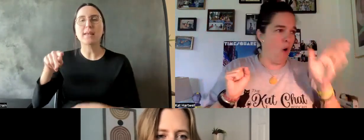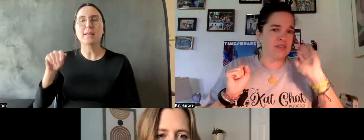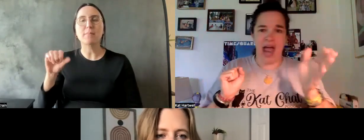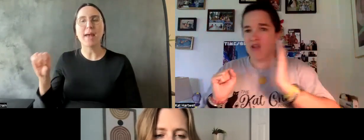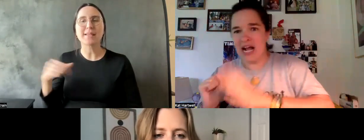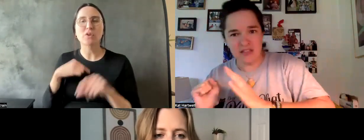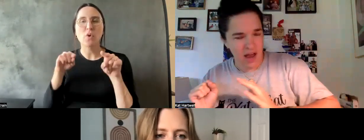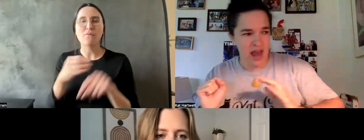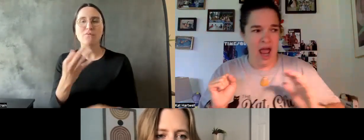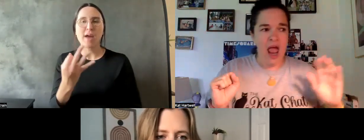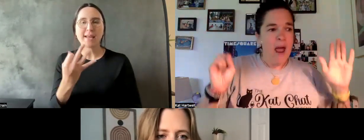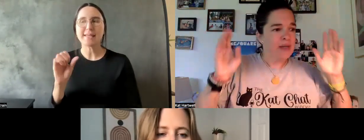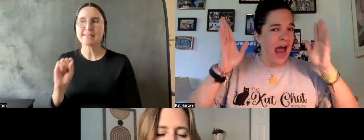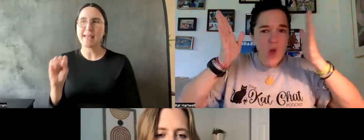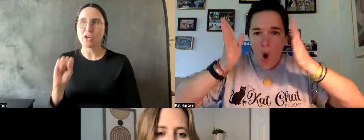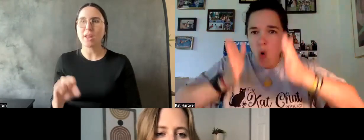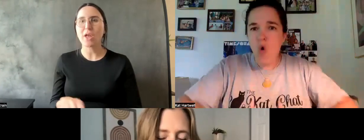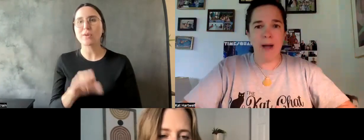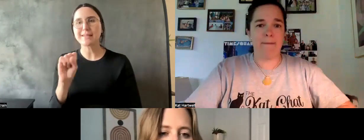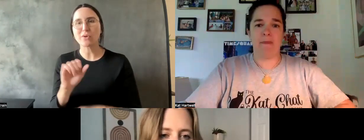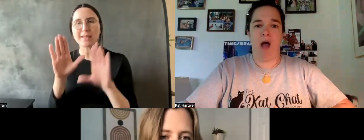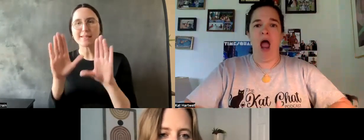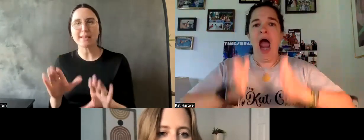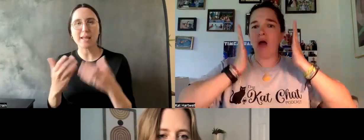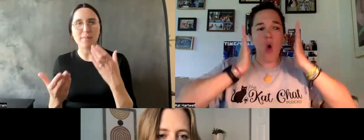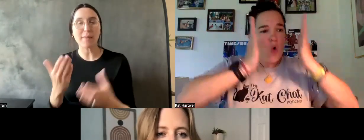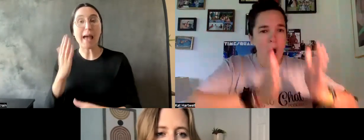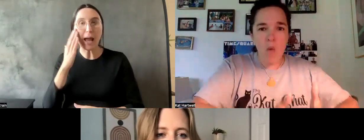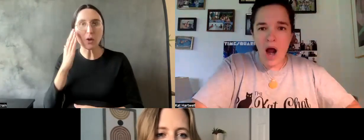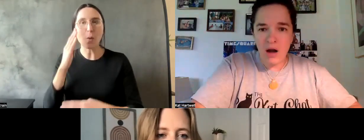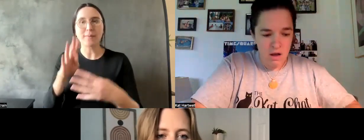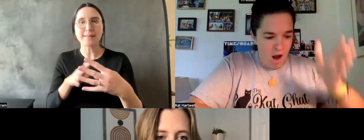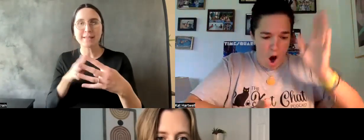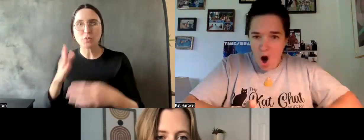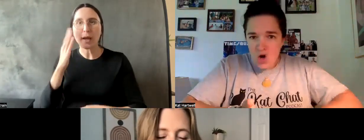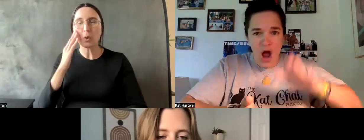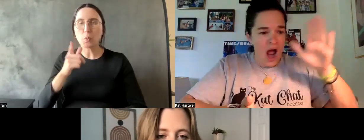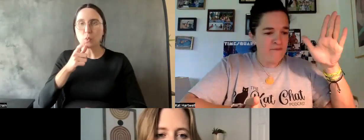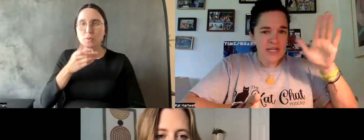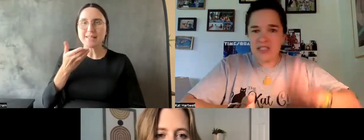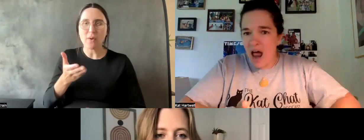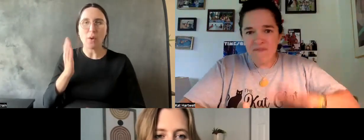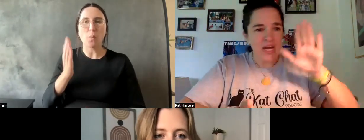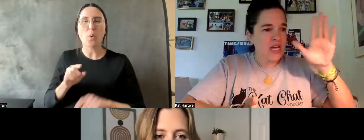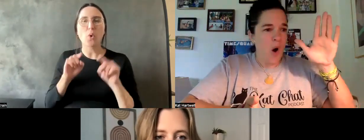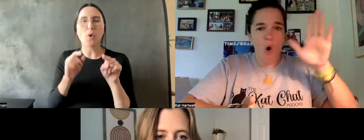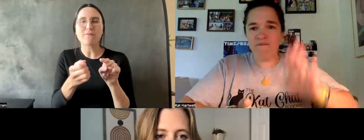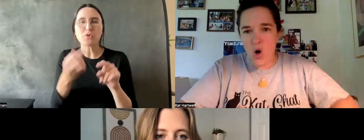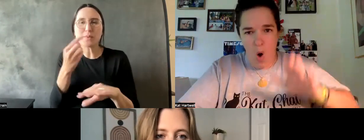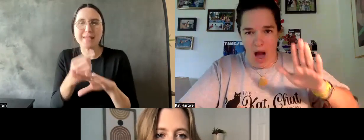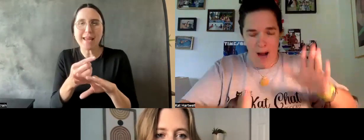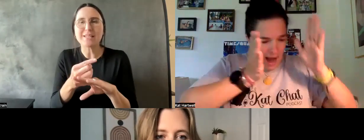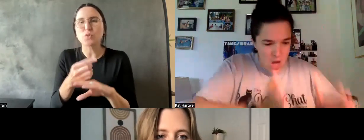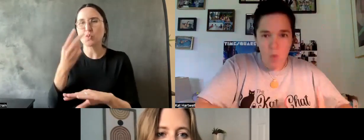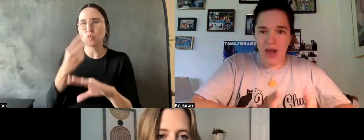Saturday, or Saturday, Sunday, because I know who are my people. I know who I want. Autograph, selfie, or